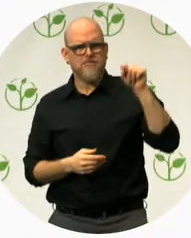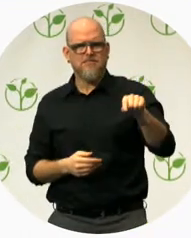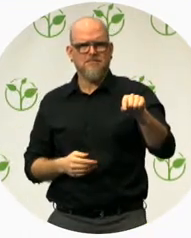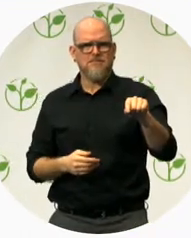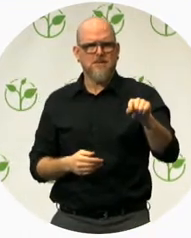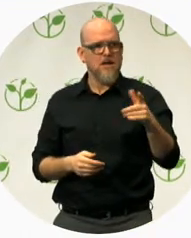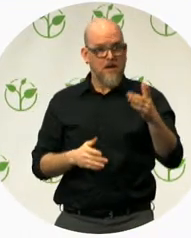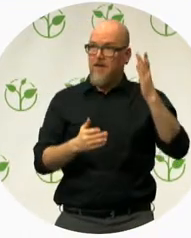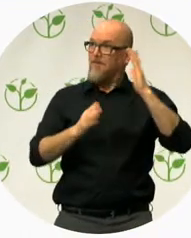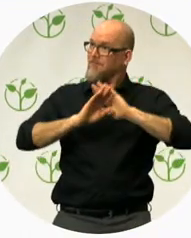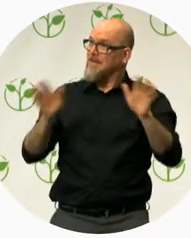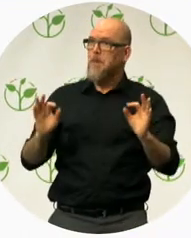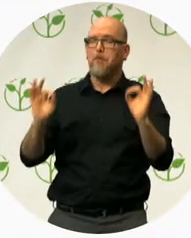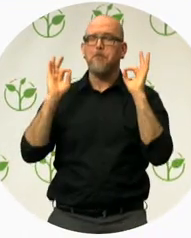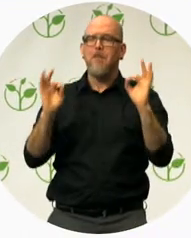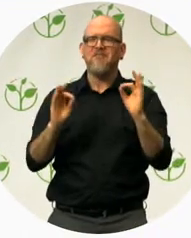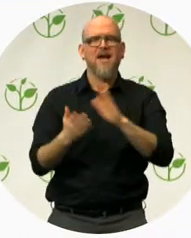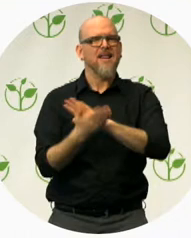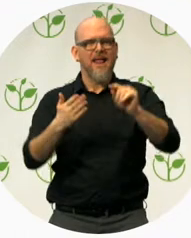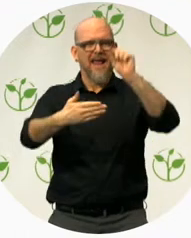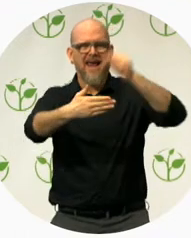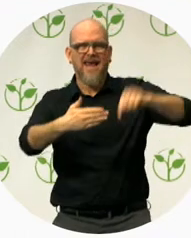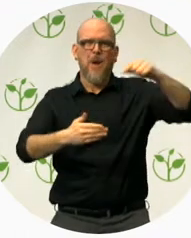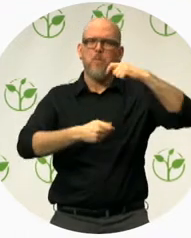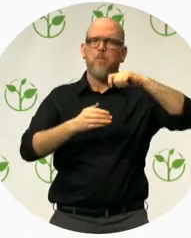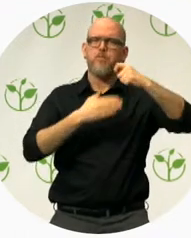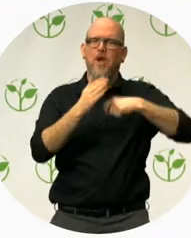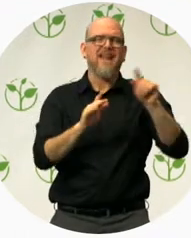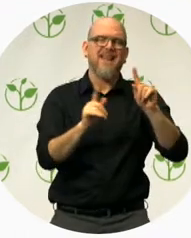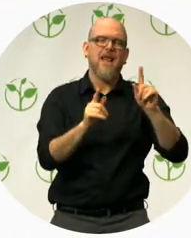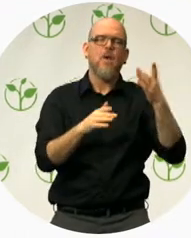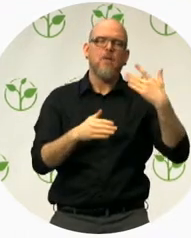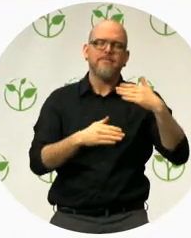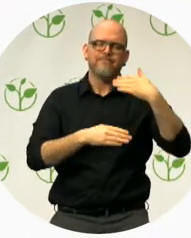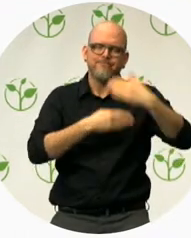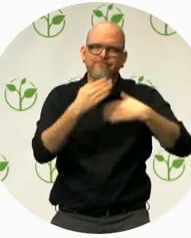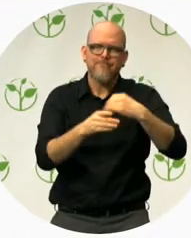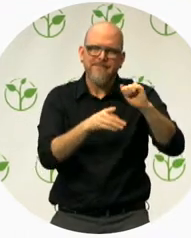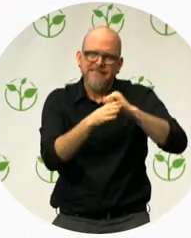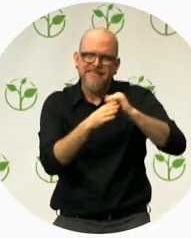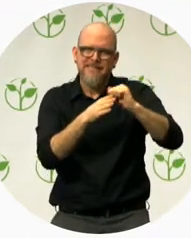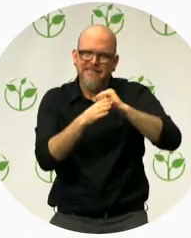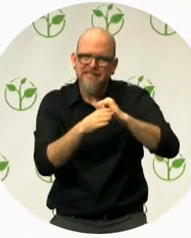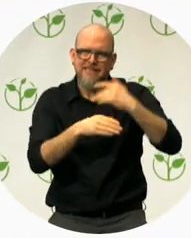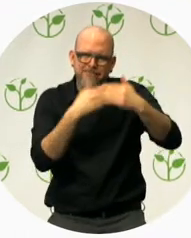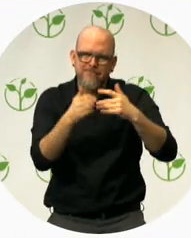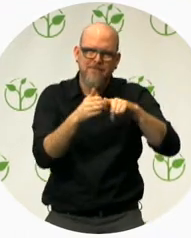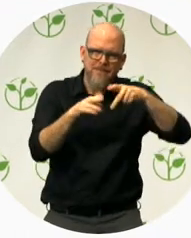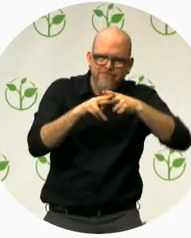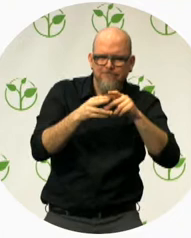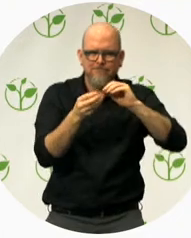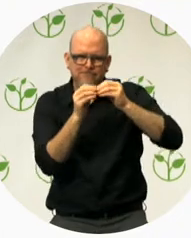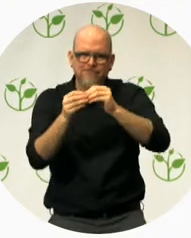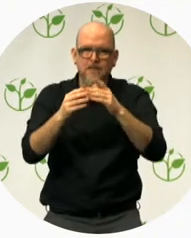and most probably will influence the way accessibility is seen and the way we all can access the world differently